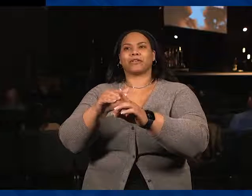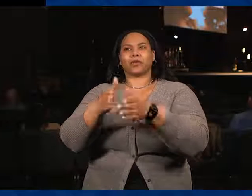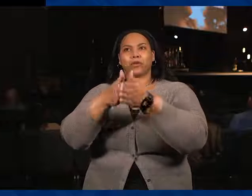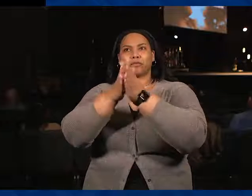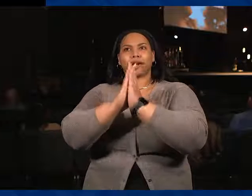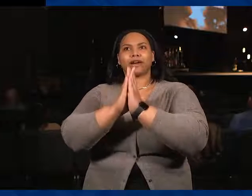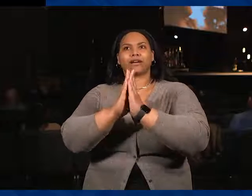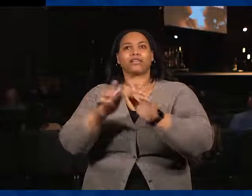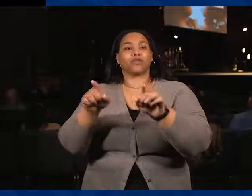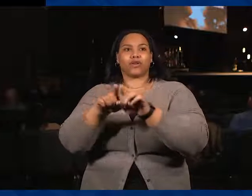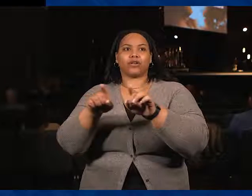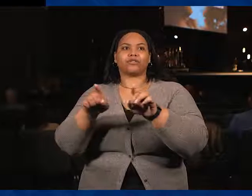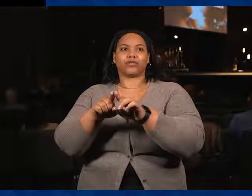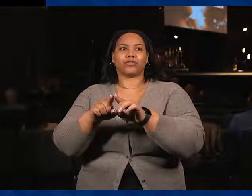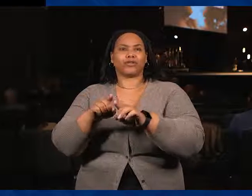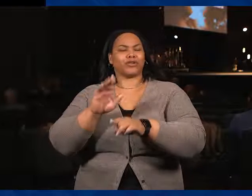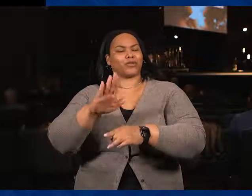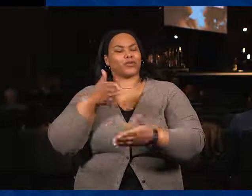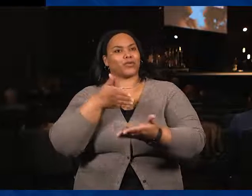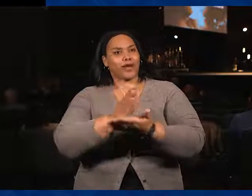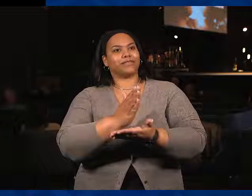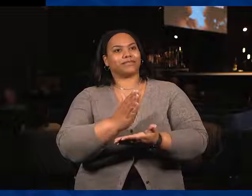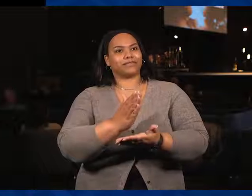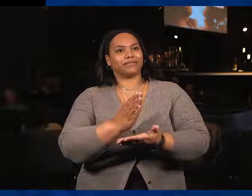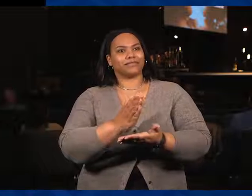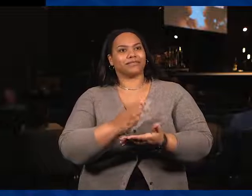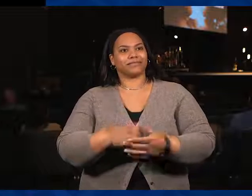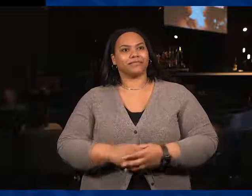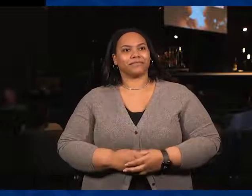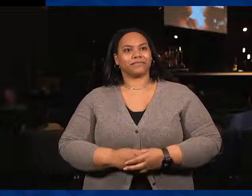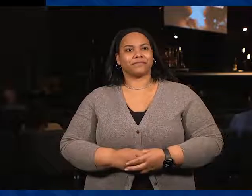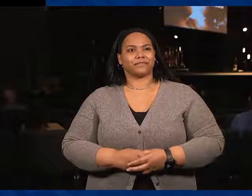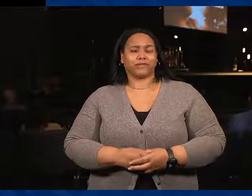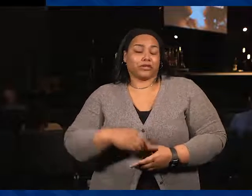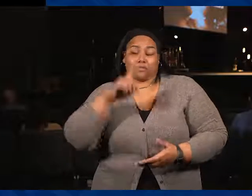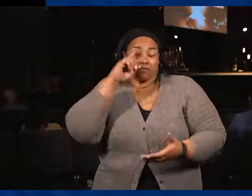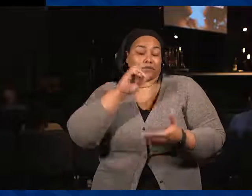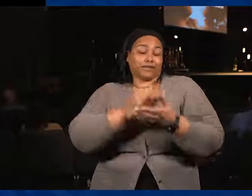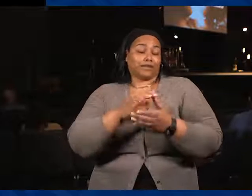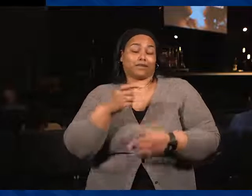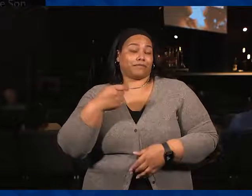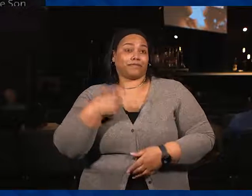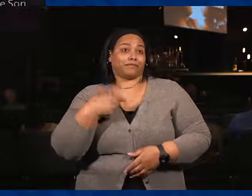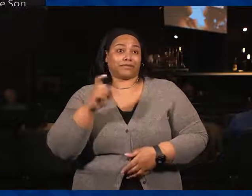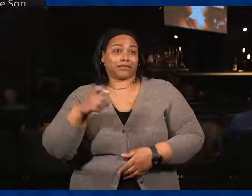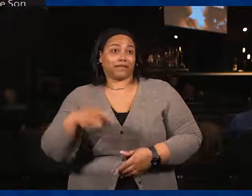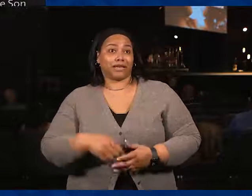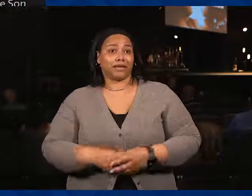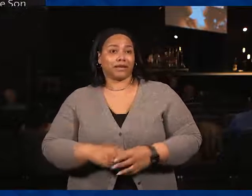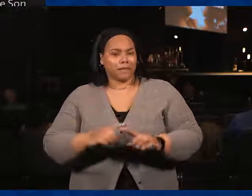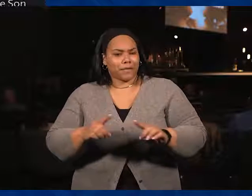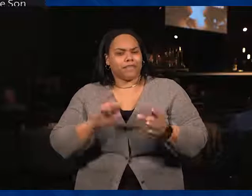is also a right. You don't have to believe me. The Bible says, since we have a high